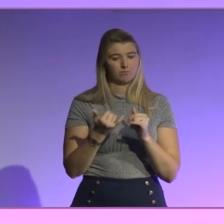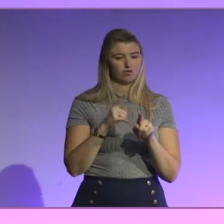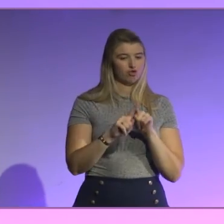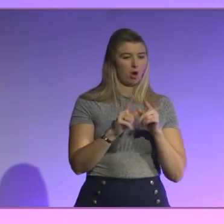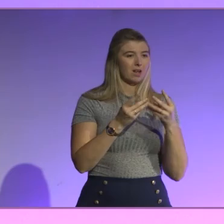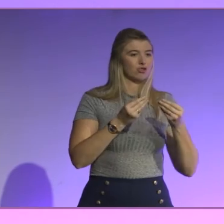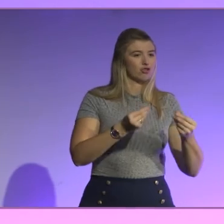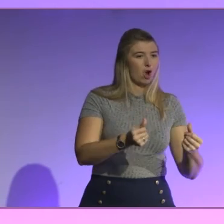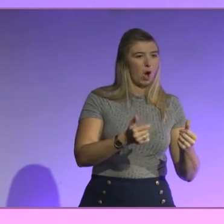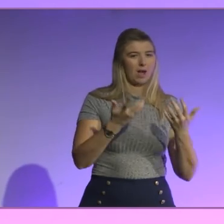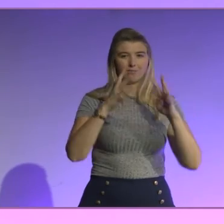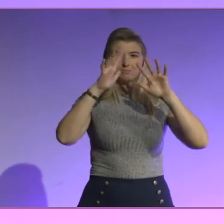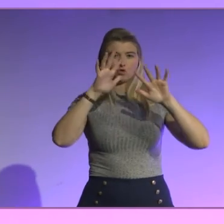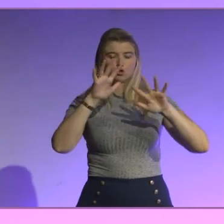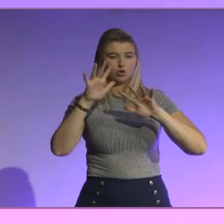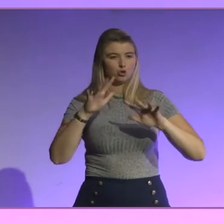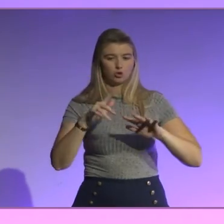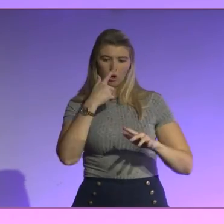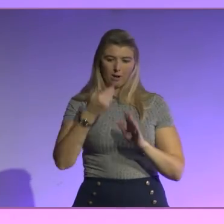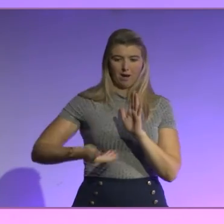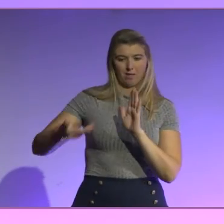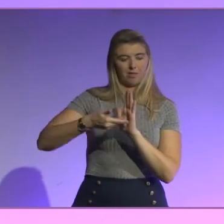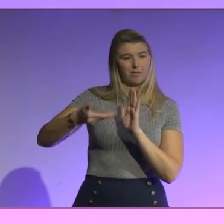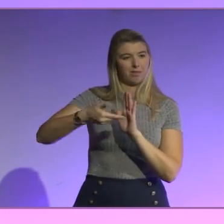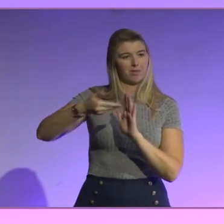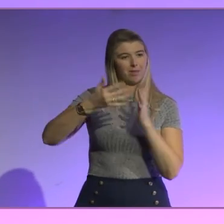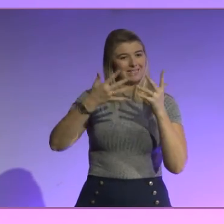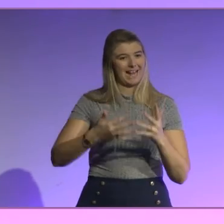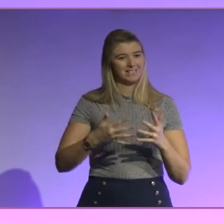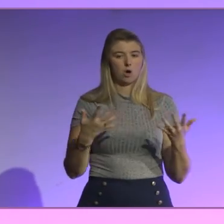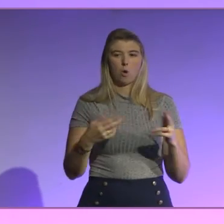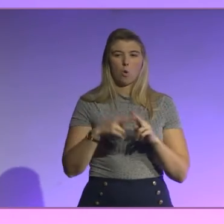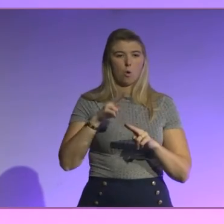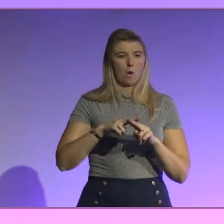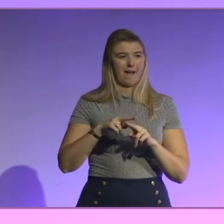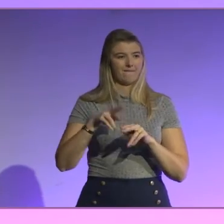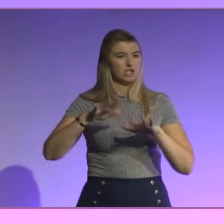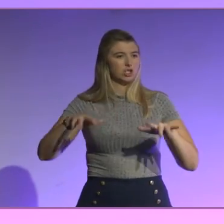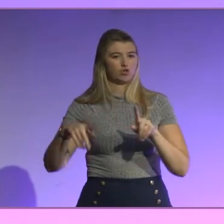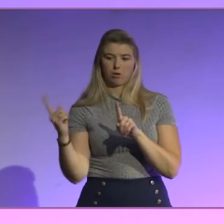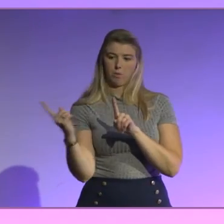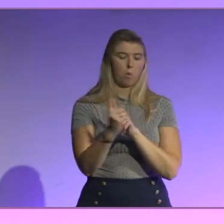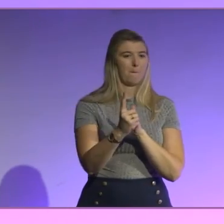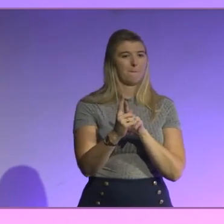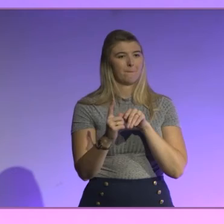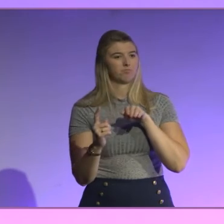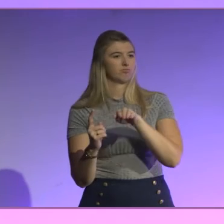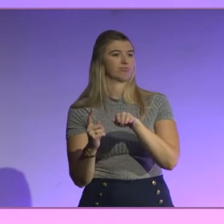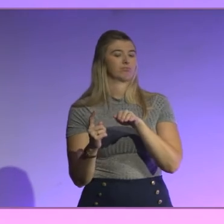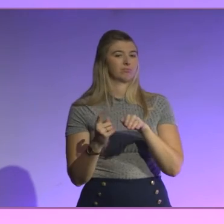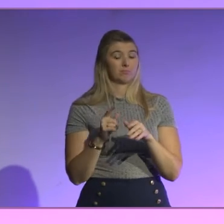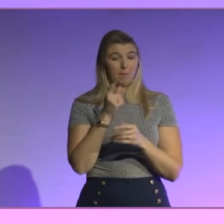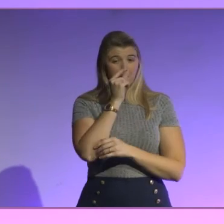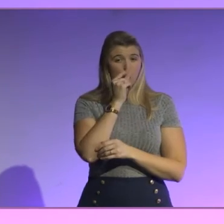snowy environment, add actors like balls bouncing out into roads, children running after them, it's possible to do